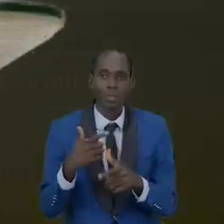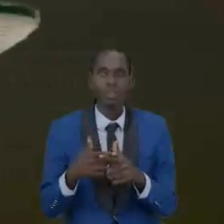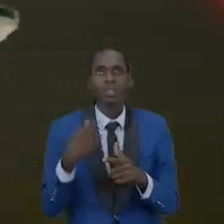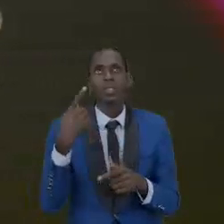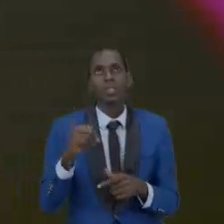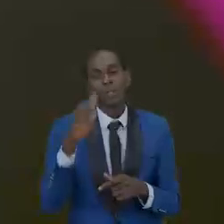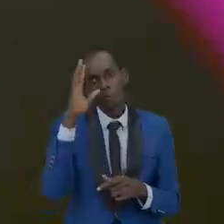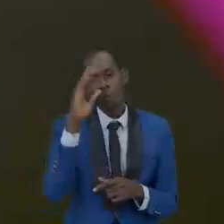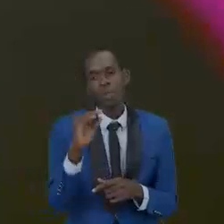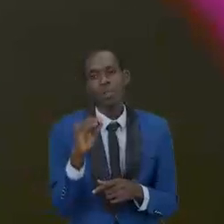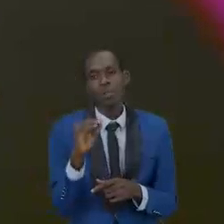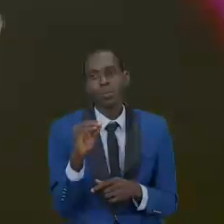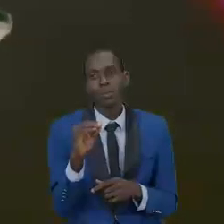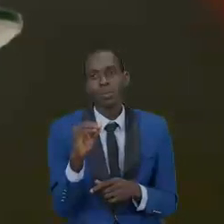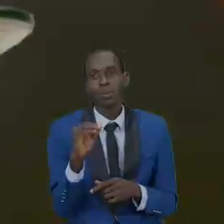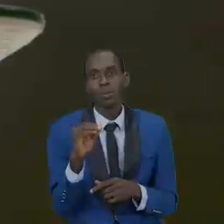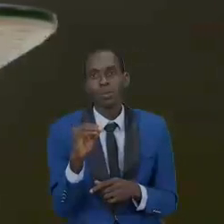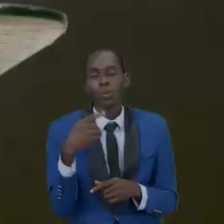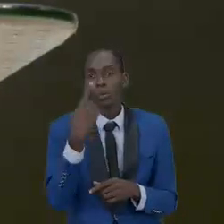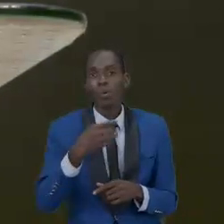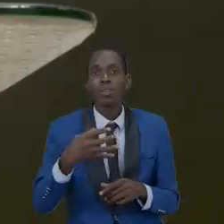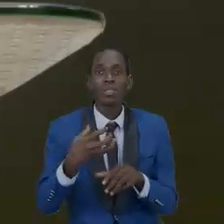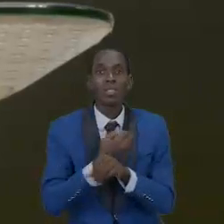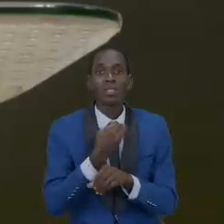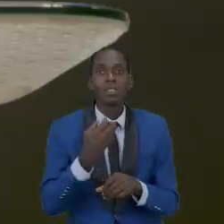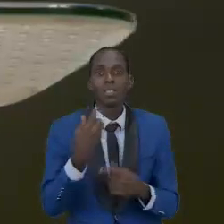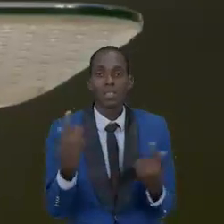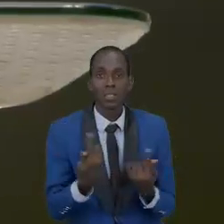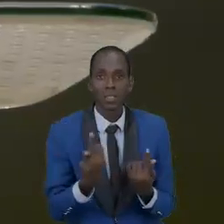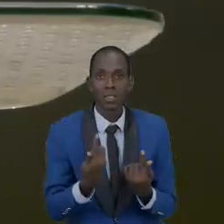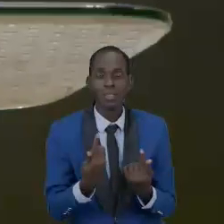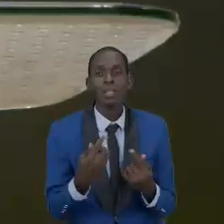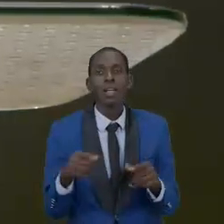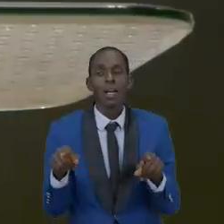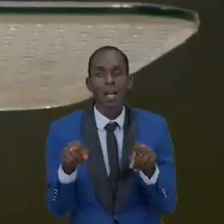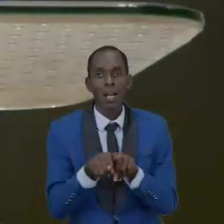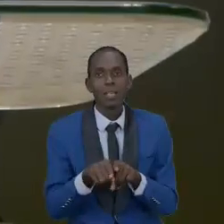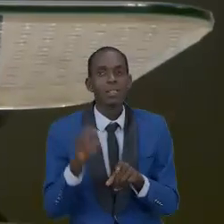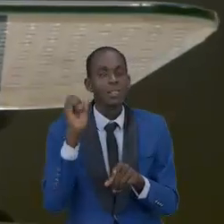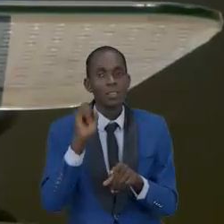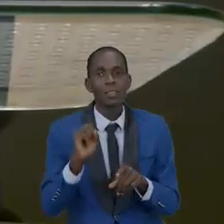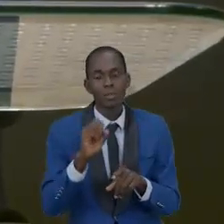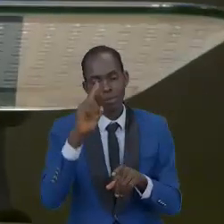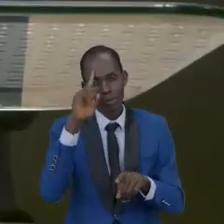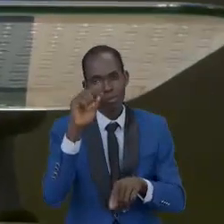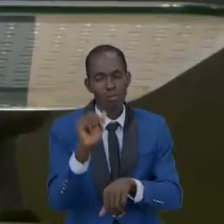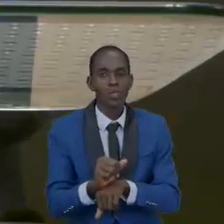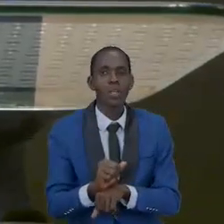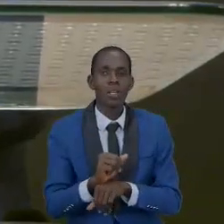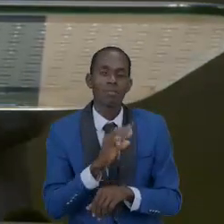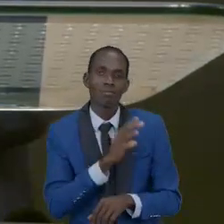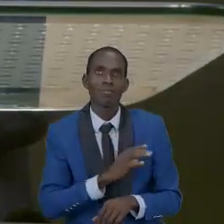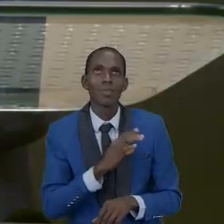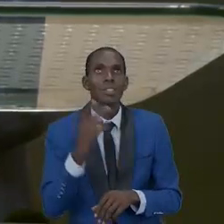who drinks sin as his habitual character. Romans